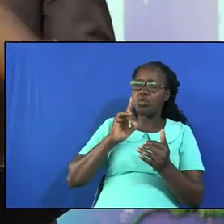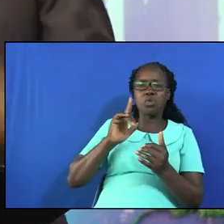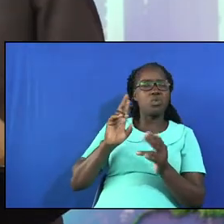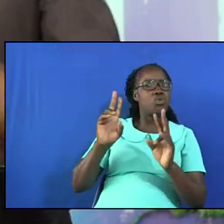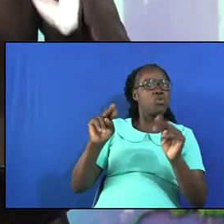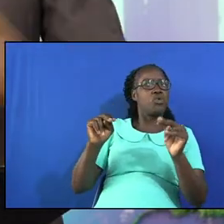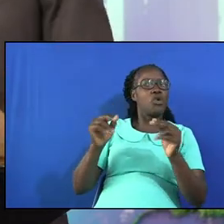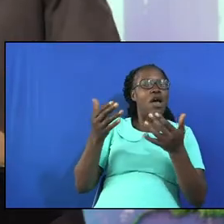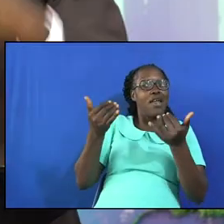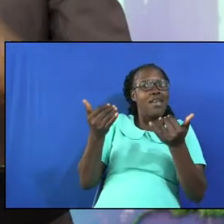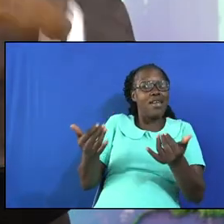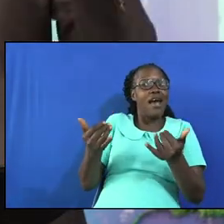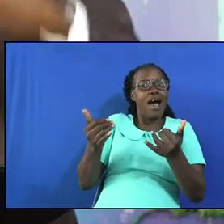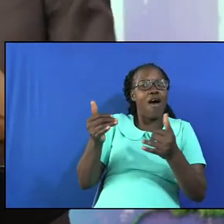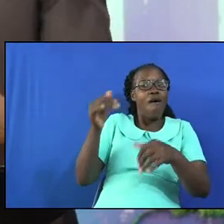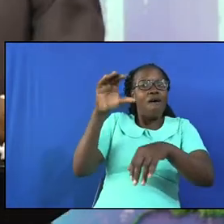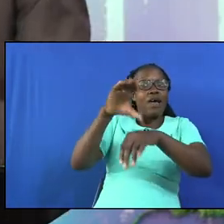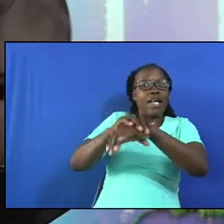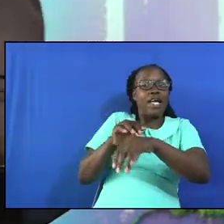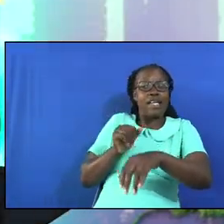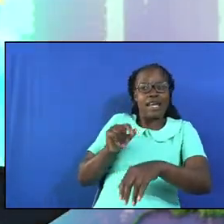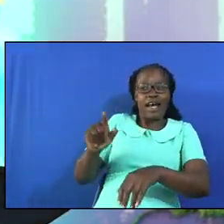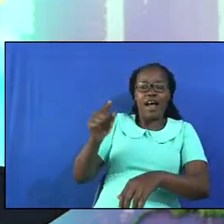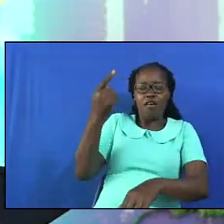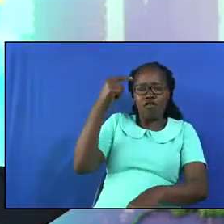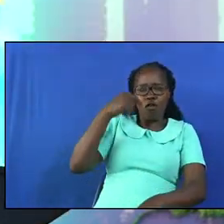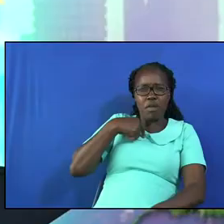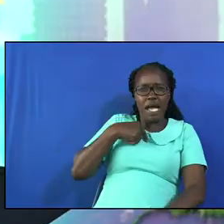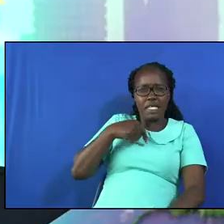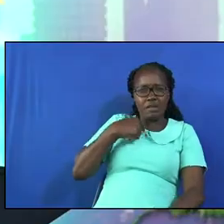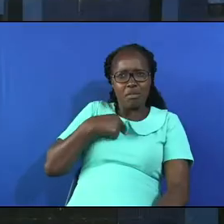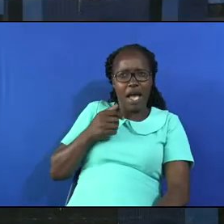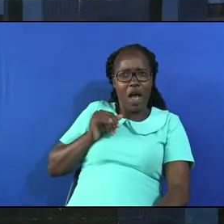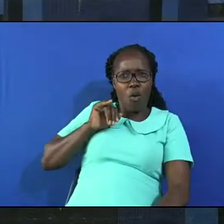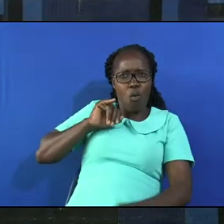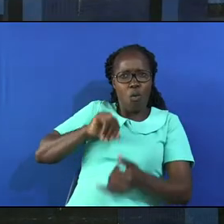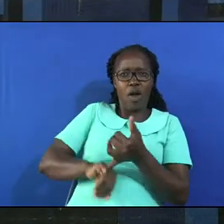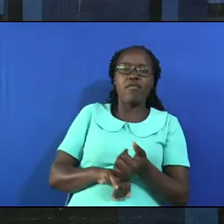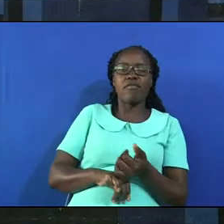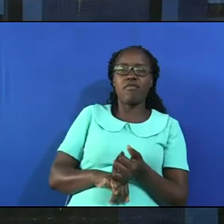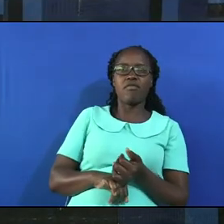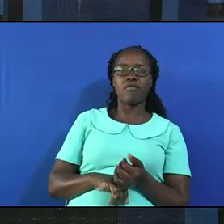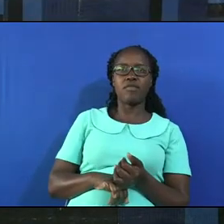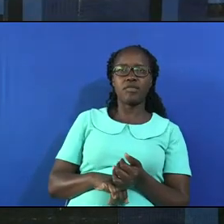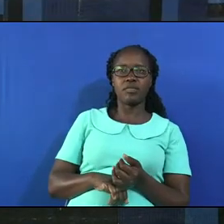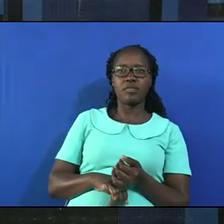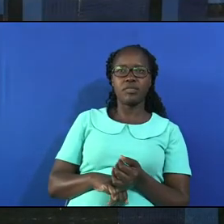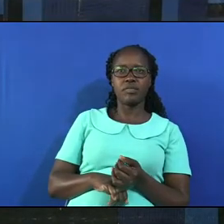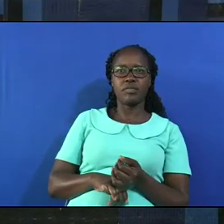Now, get her for me. As my what? As my wife.